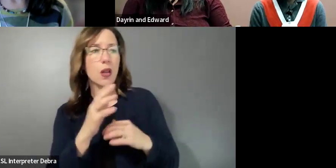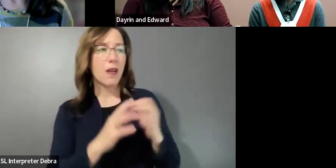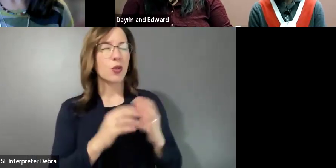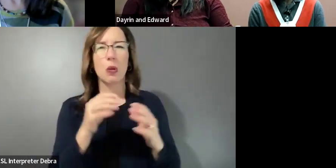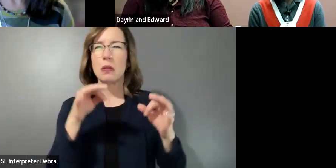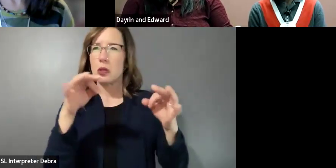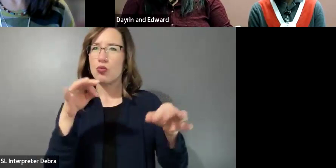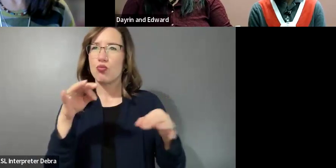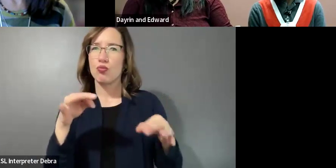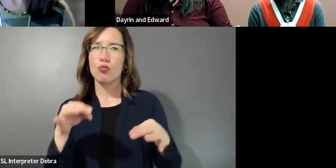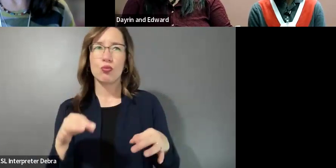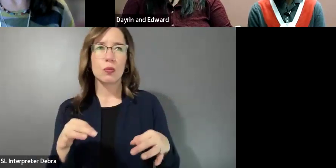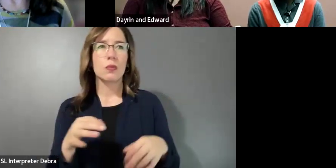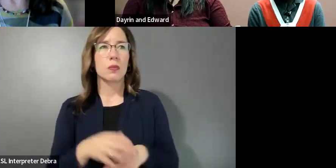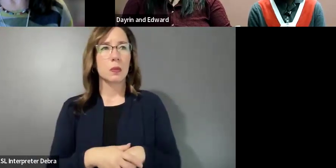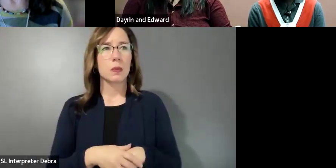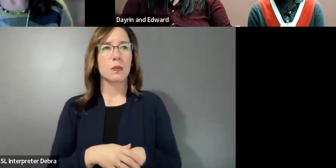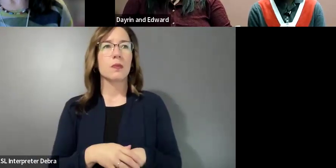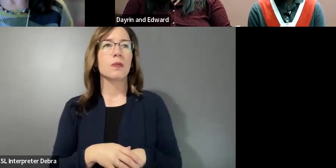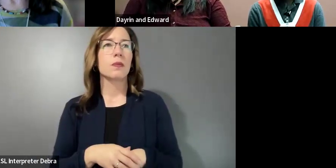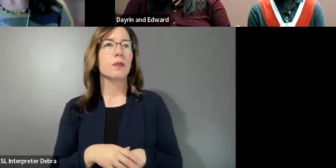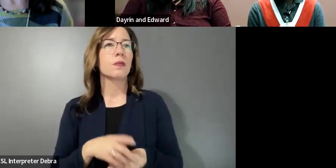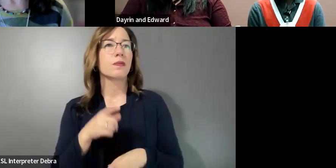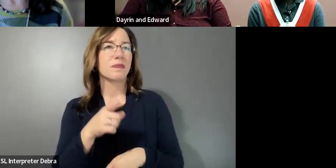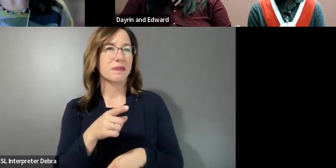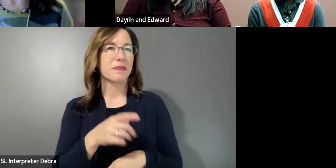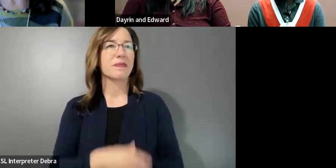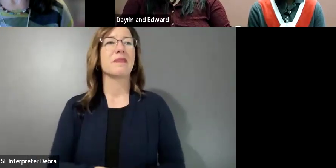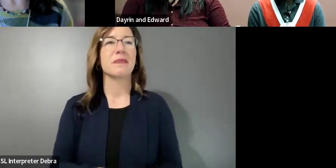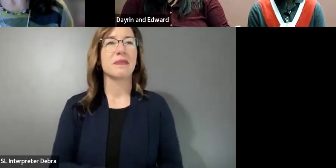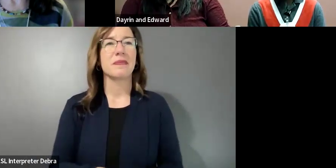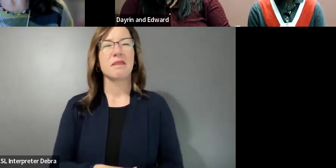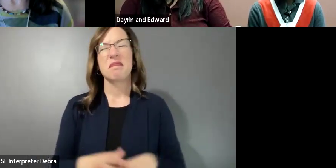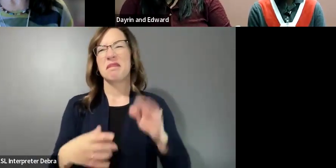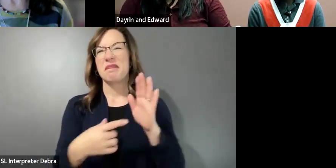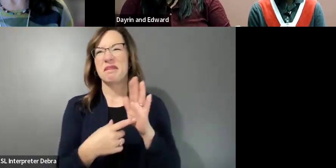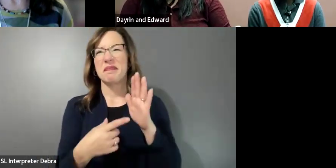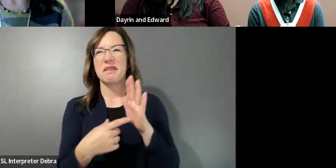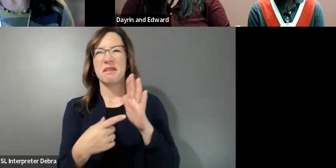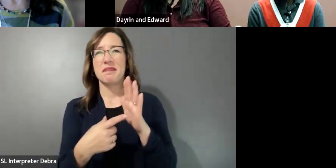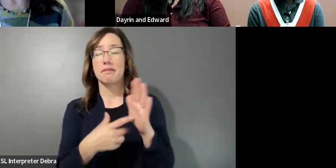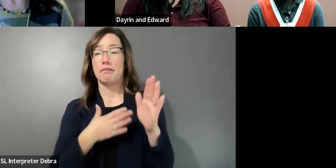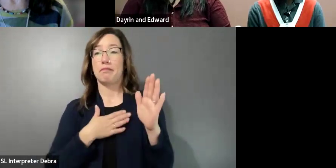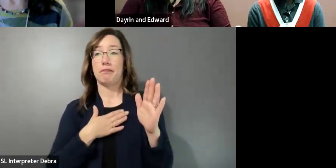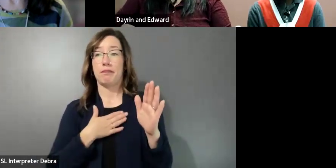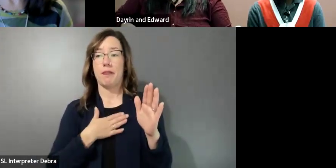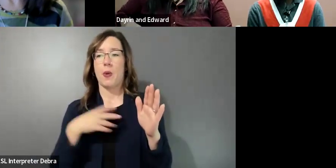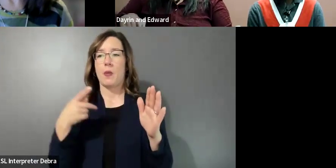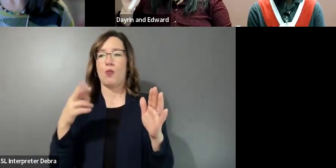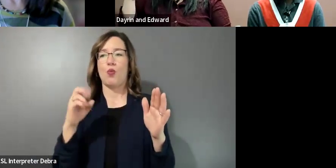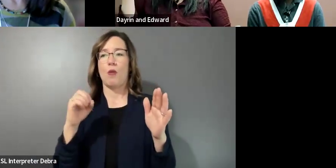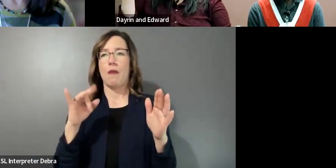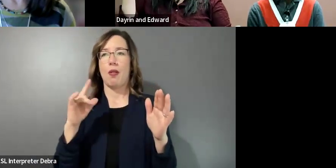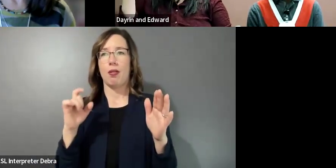I think next is gonna be yeah, this is an example of my profile card,